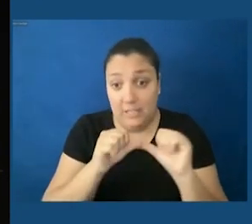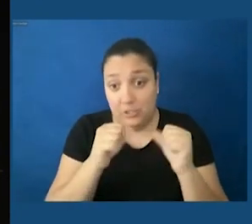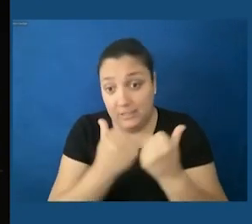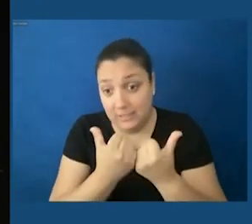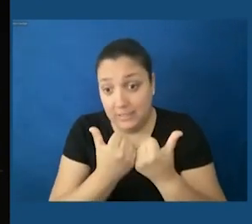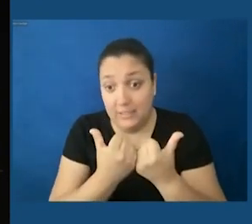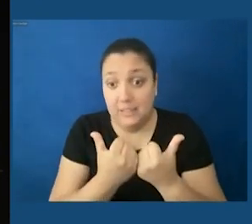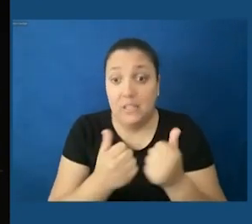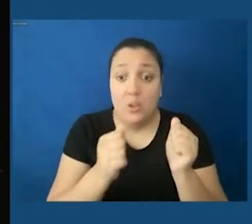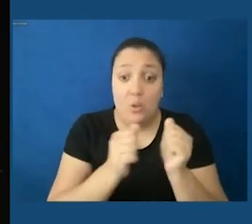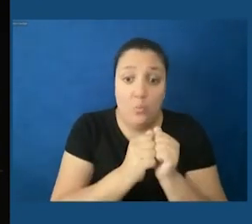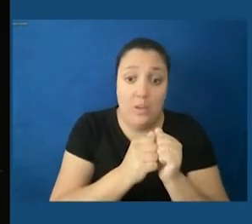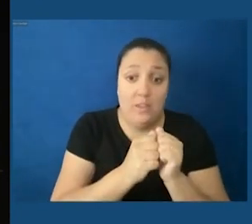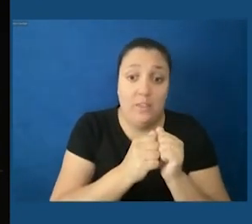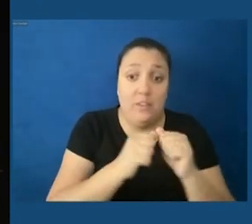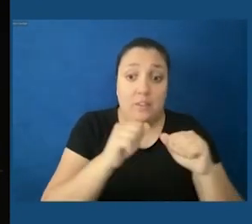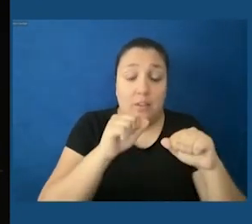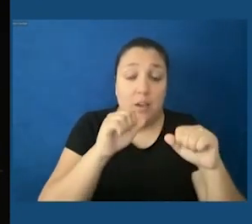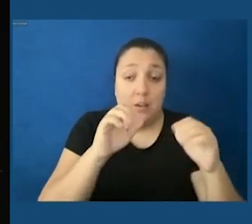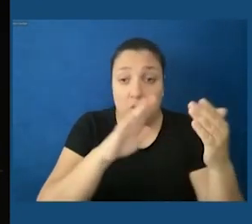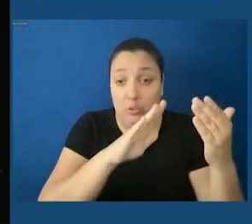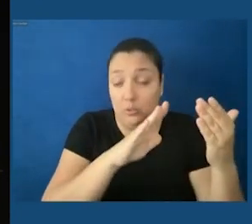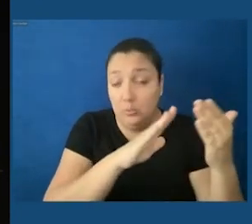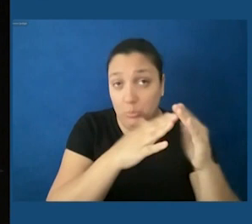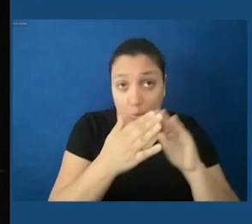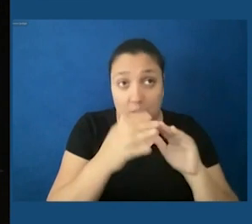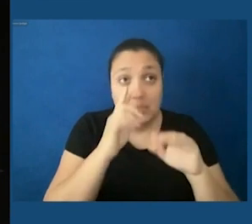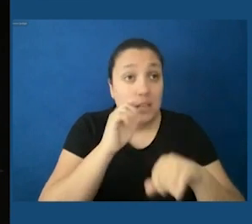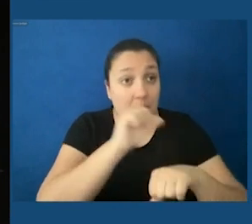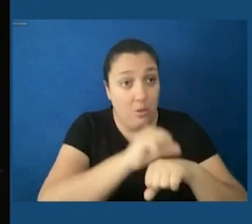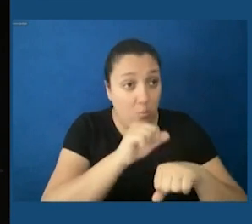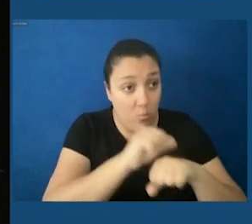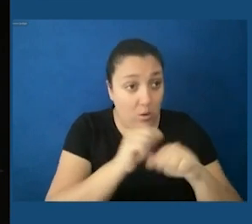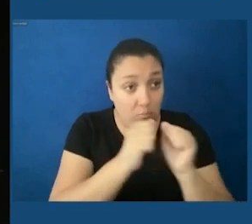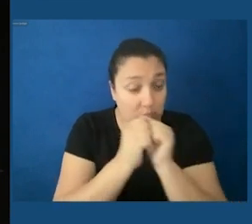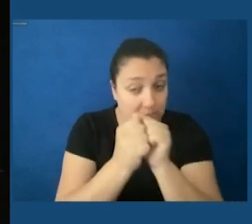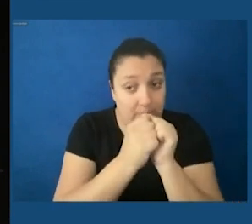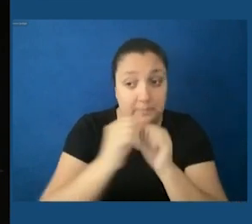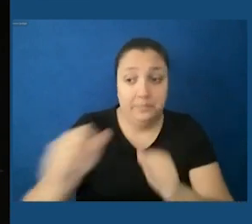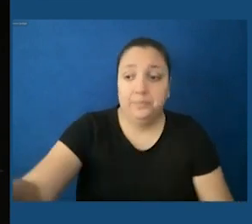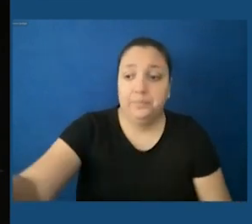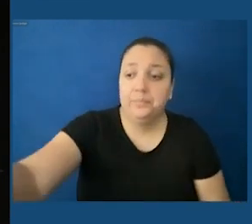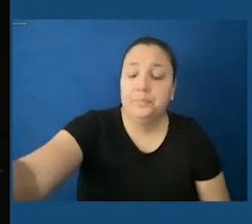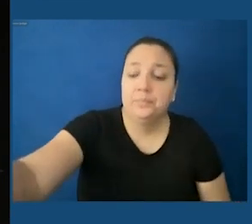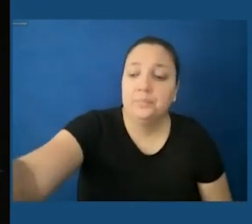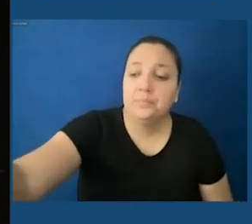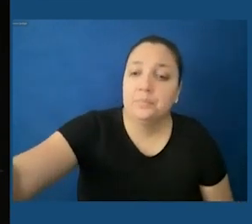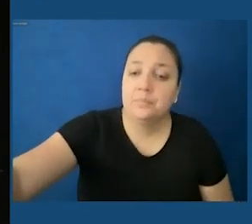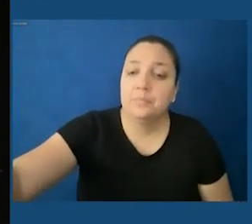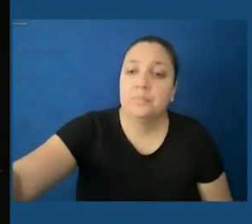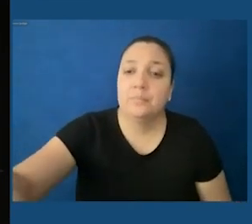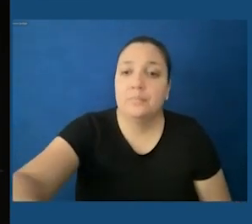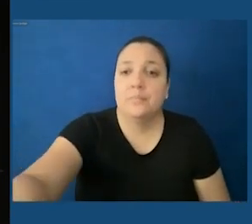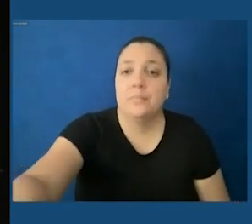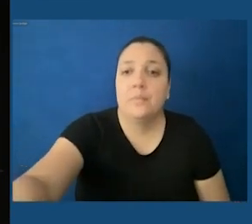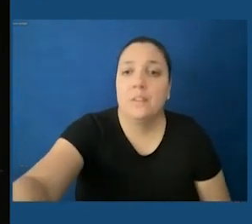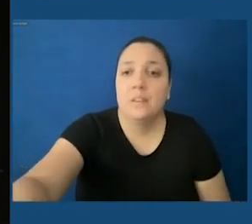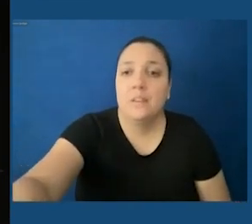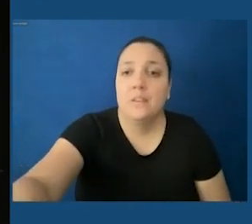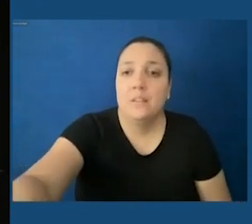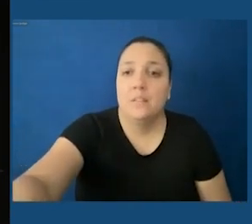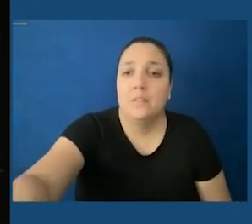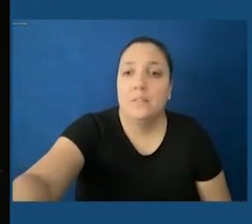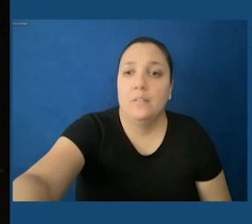work with communities, and agencies work with each other, and communities work with each other. And the goal of this really is just to